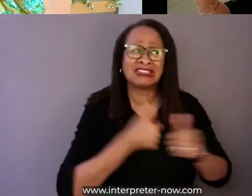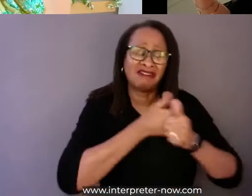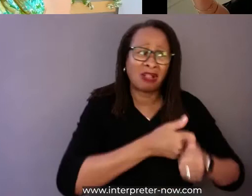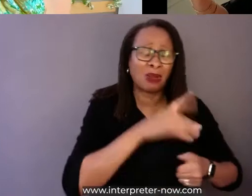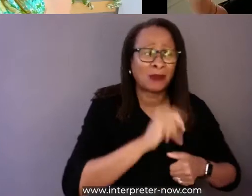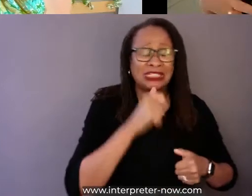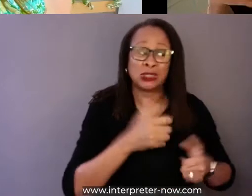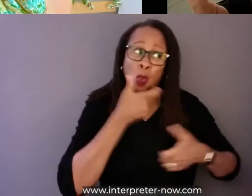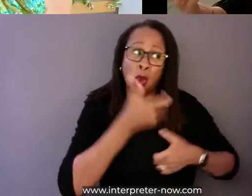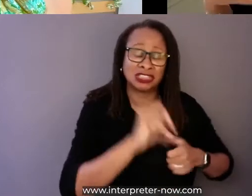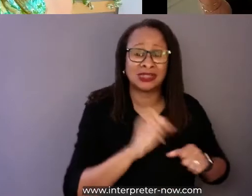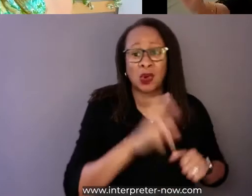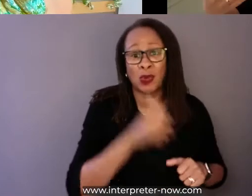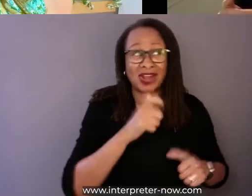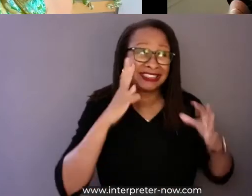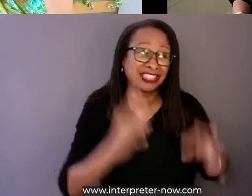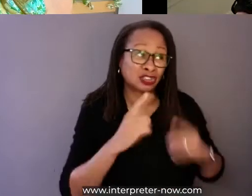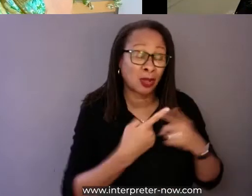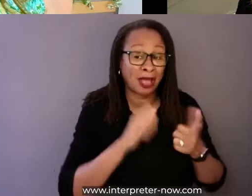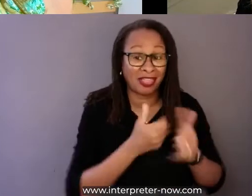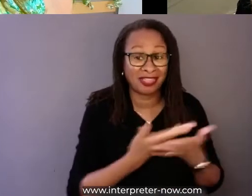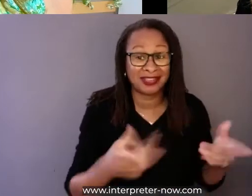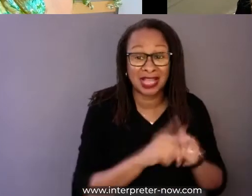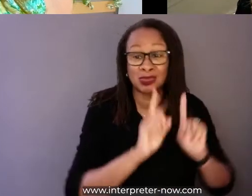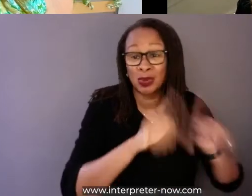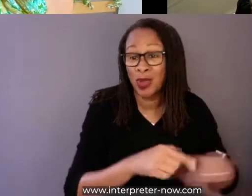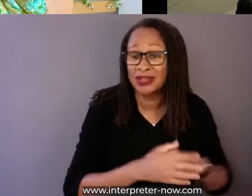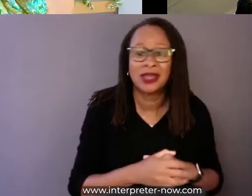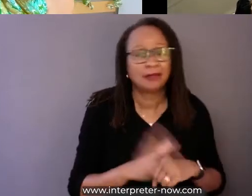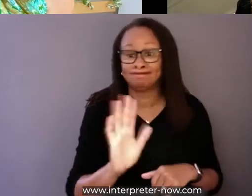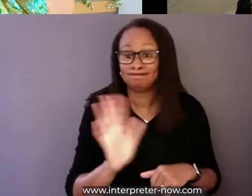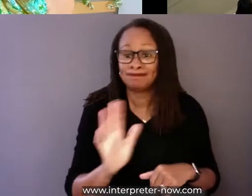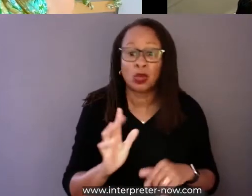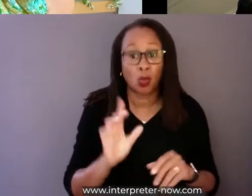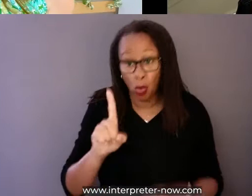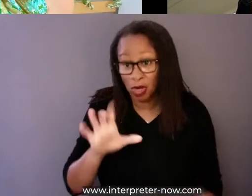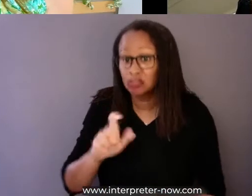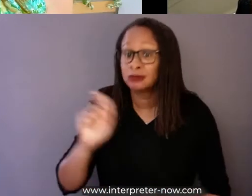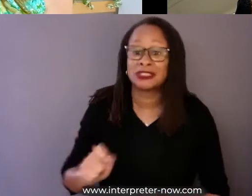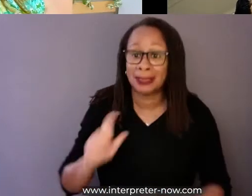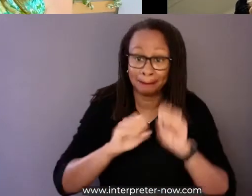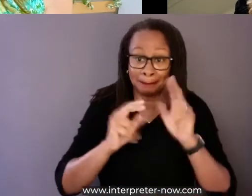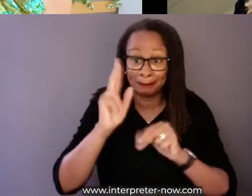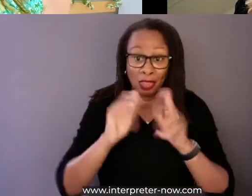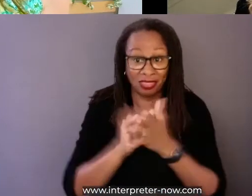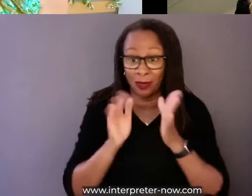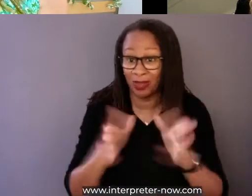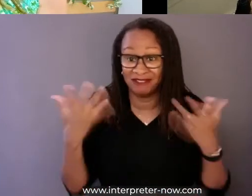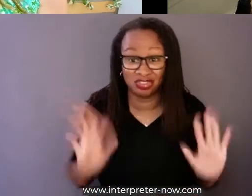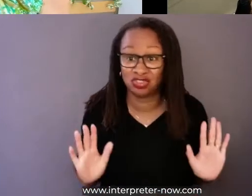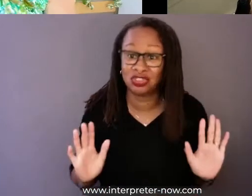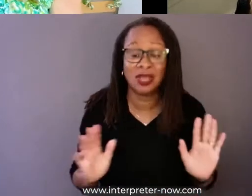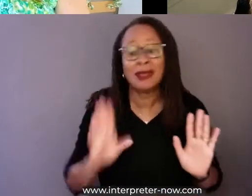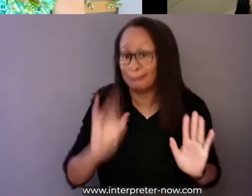mindful eye on it, or we weren't intentional about things as we went along the way. No, it was 100% built that way. It was